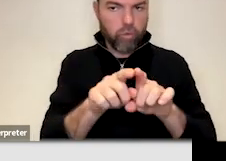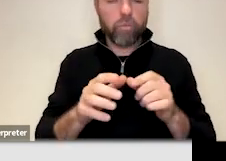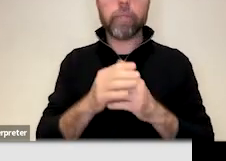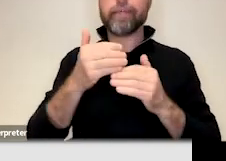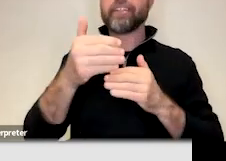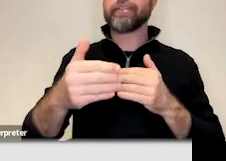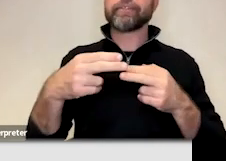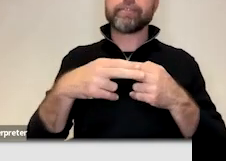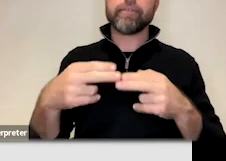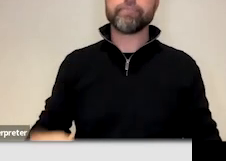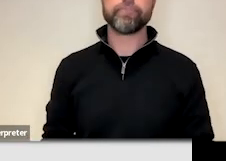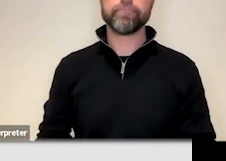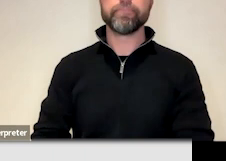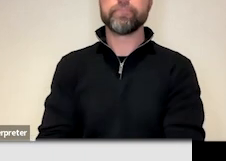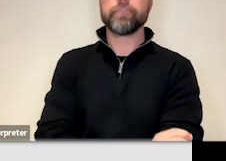slide, please.